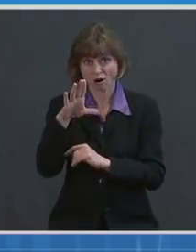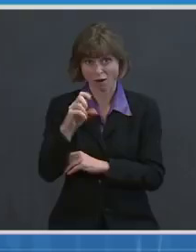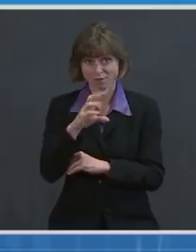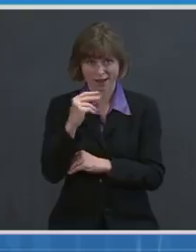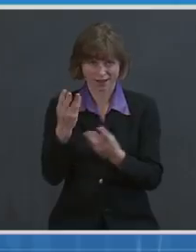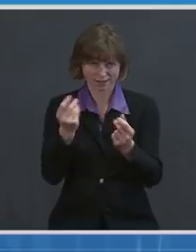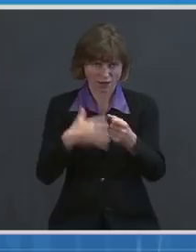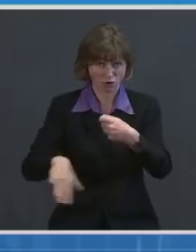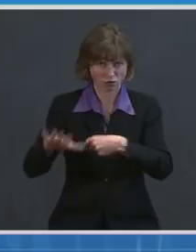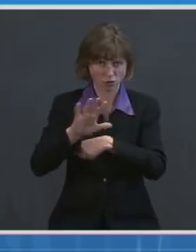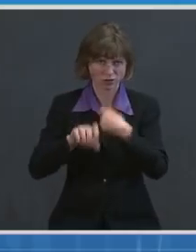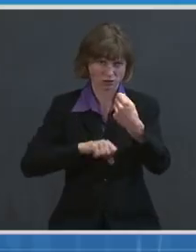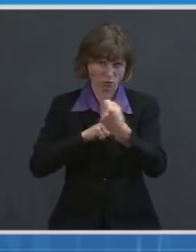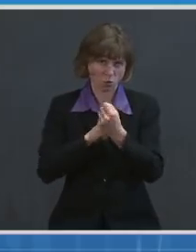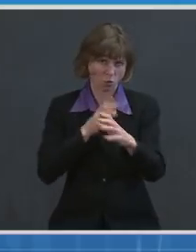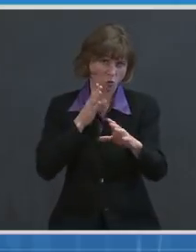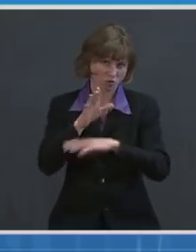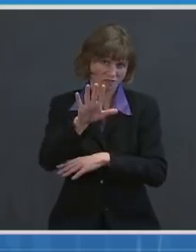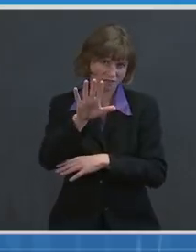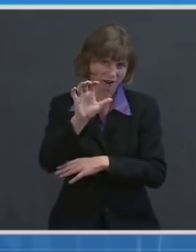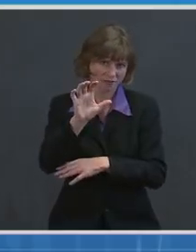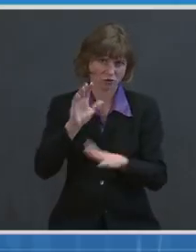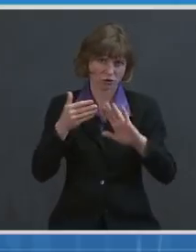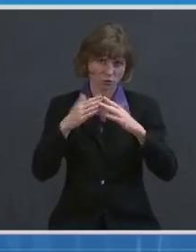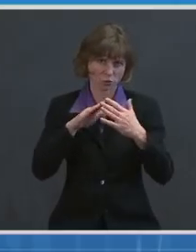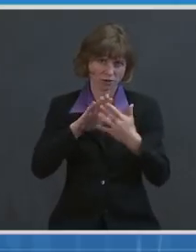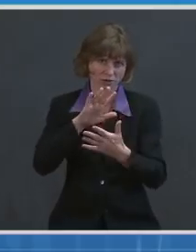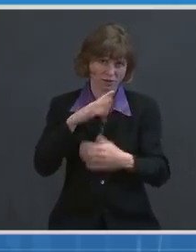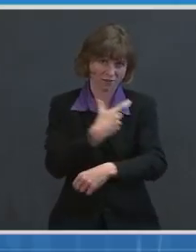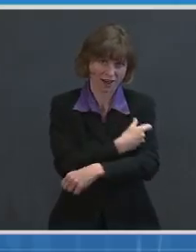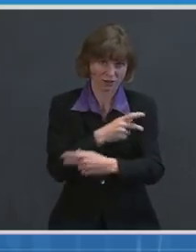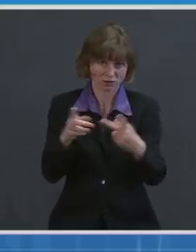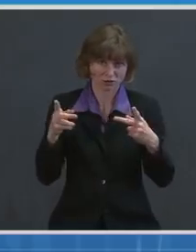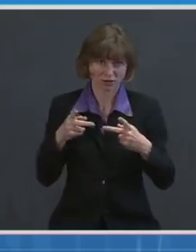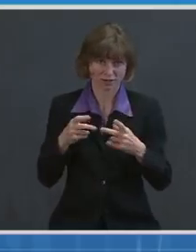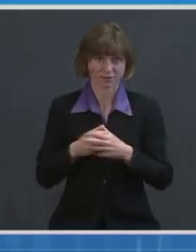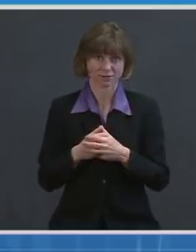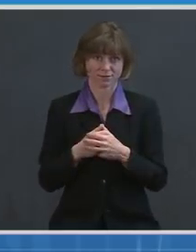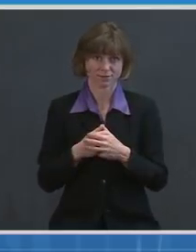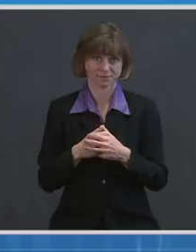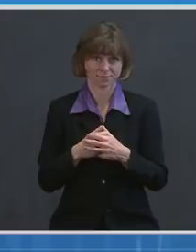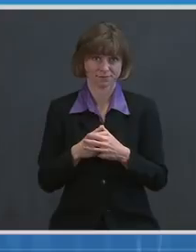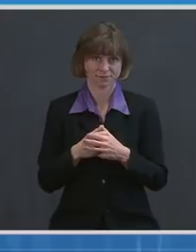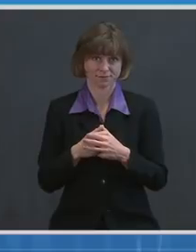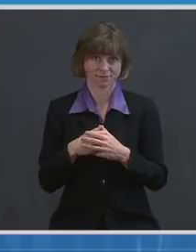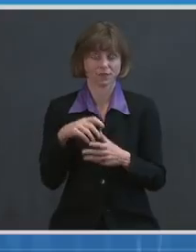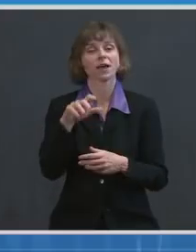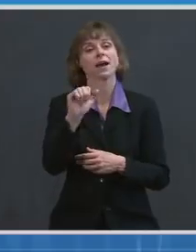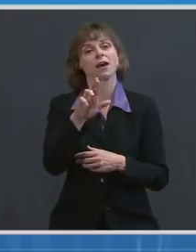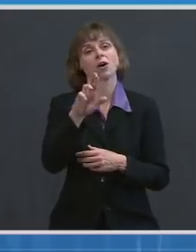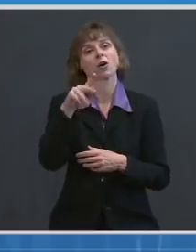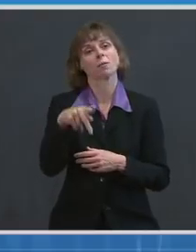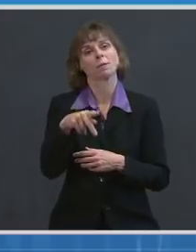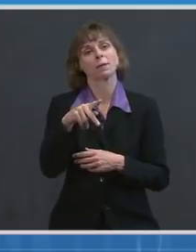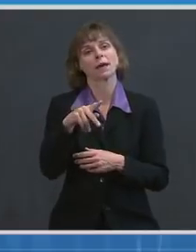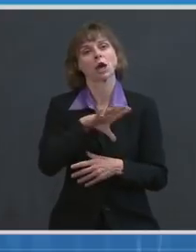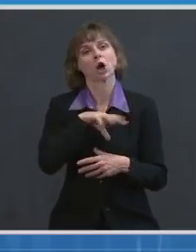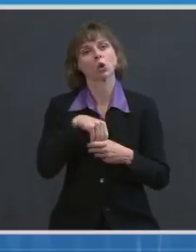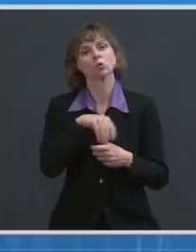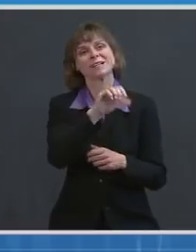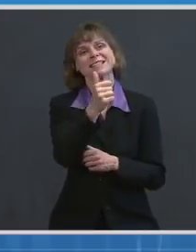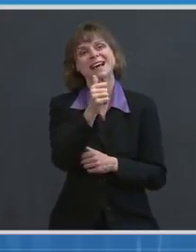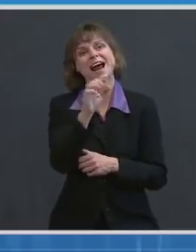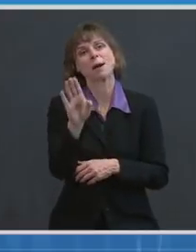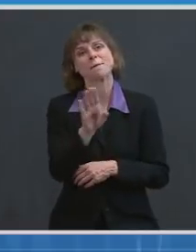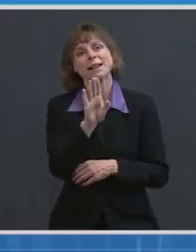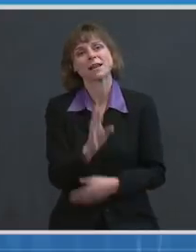than 500 community vaccination sites. The American Rescue Plan includes tens of billions more in funding to